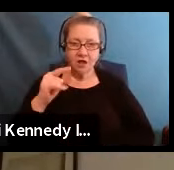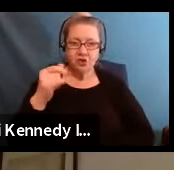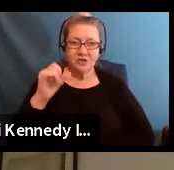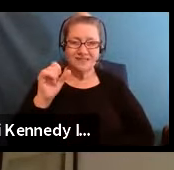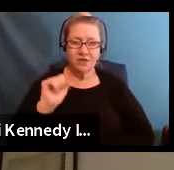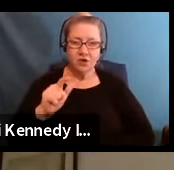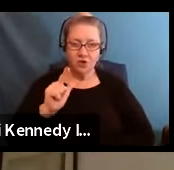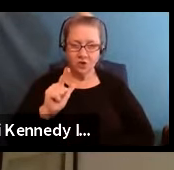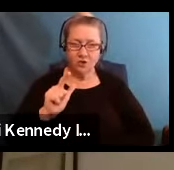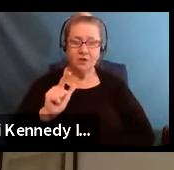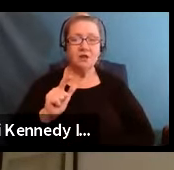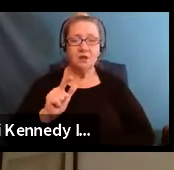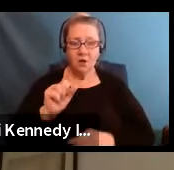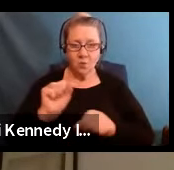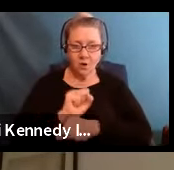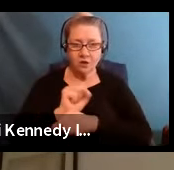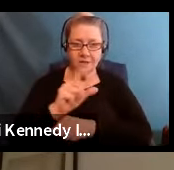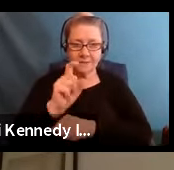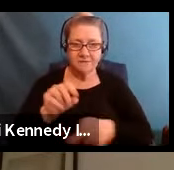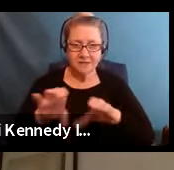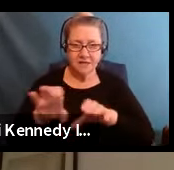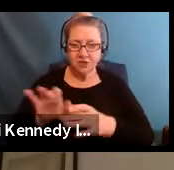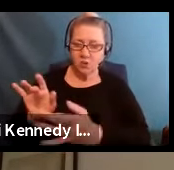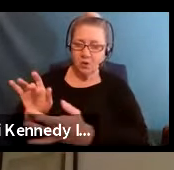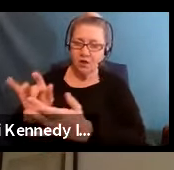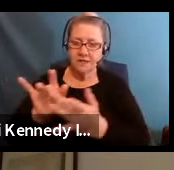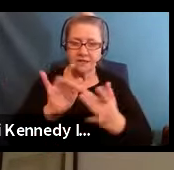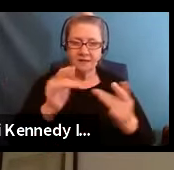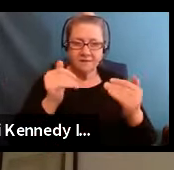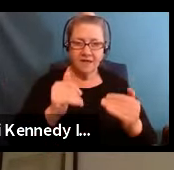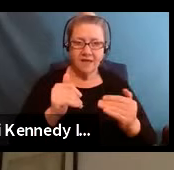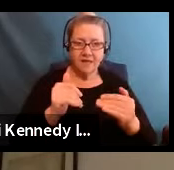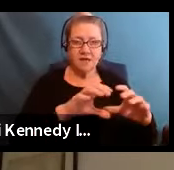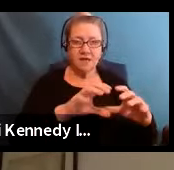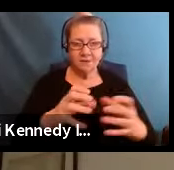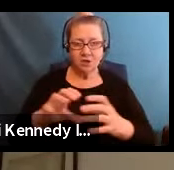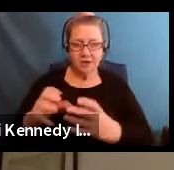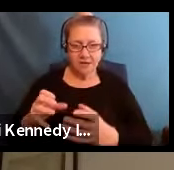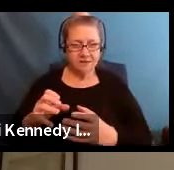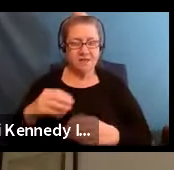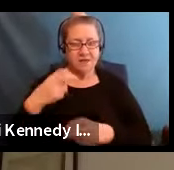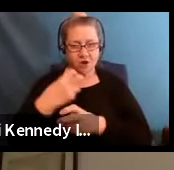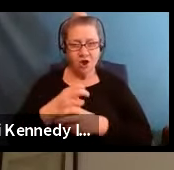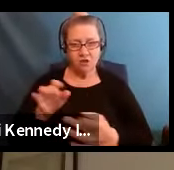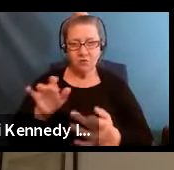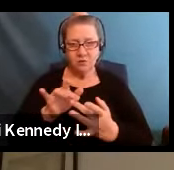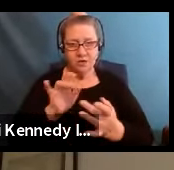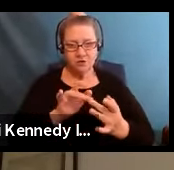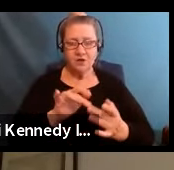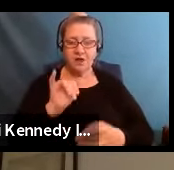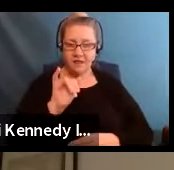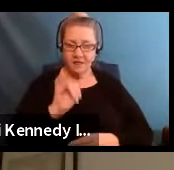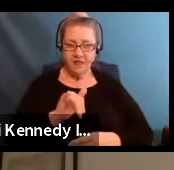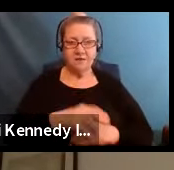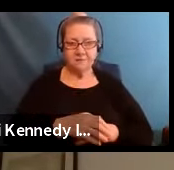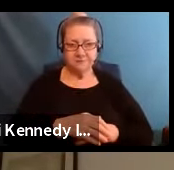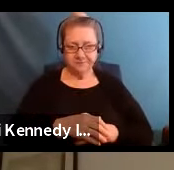harder populations. And so I just think that's the uncertainty you're hearing from a lot of people on the call. If I can summarize